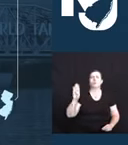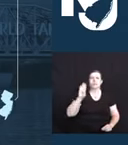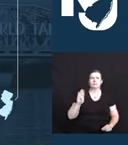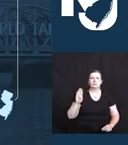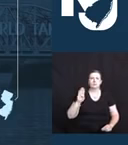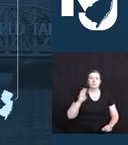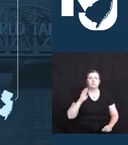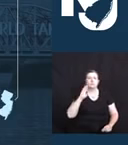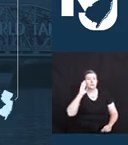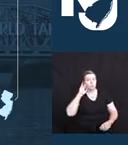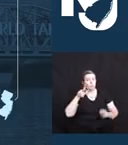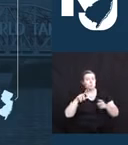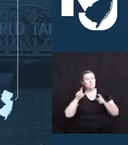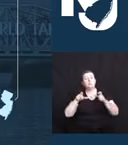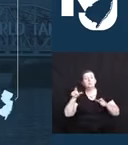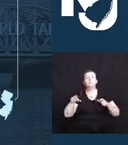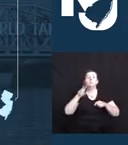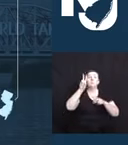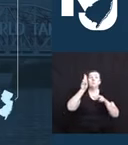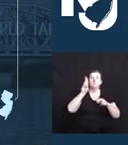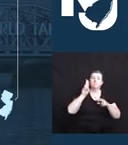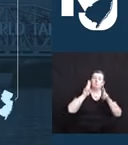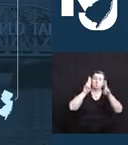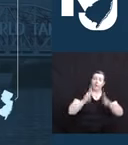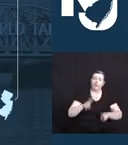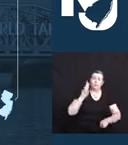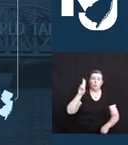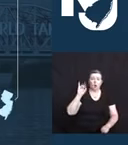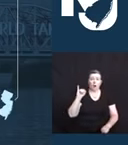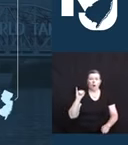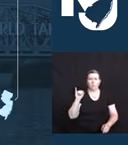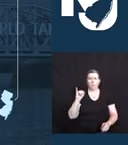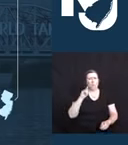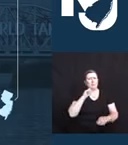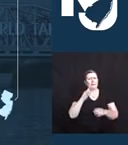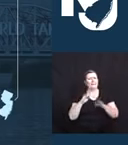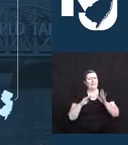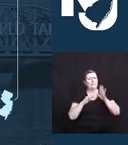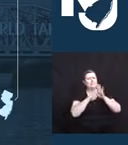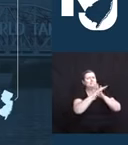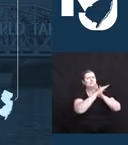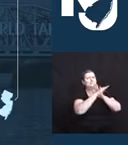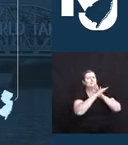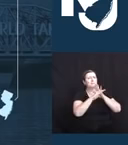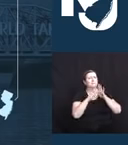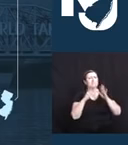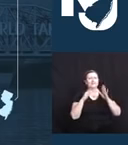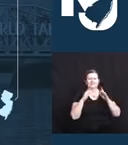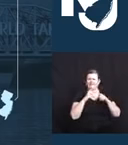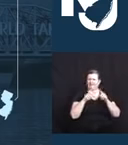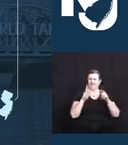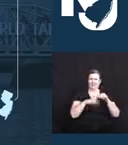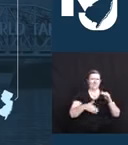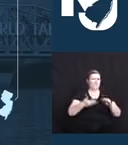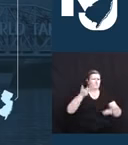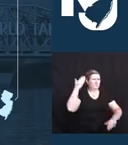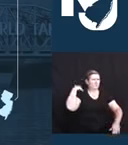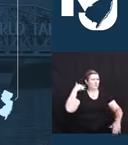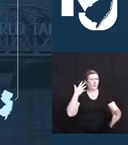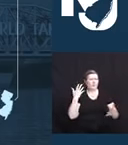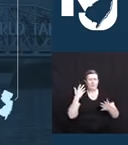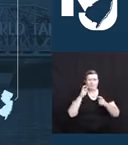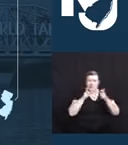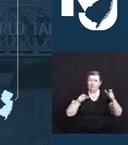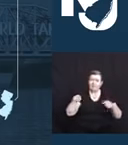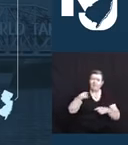months is unprecedented, and we know that there are specific issues which may be preventing certain residents from receiving their